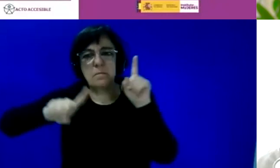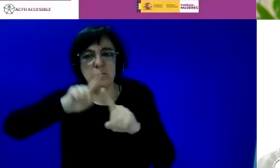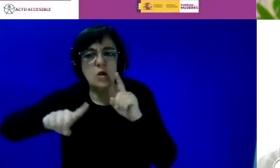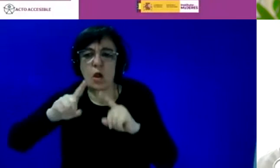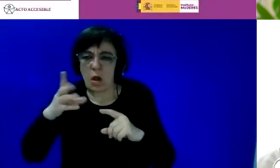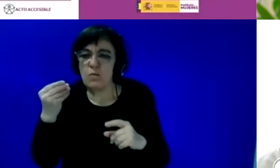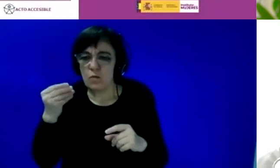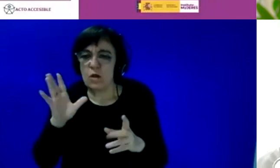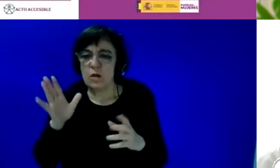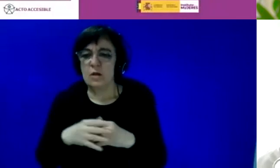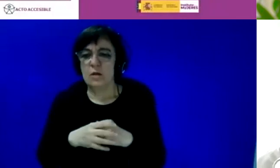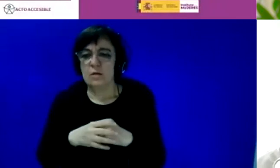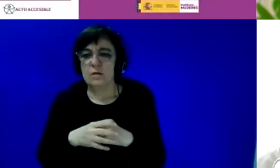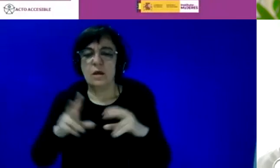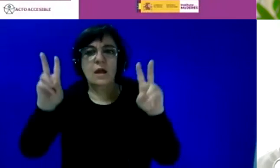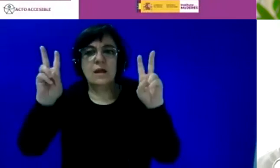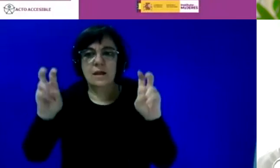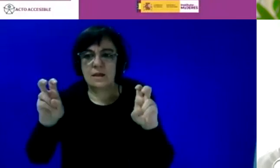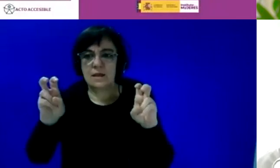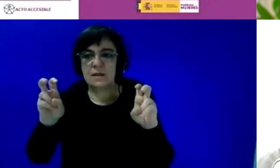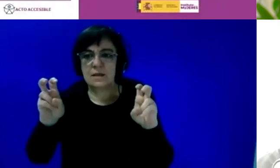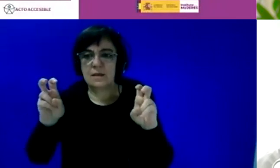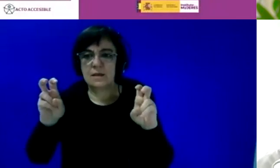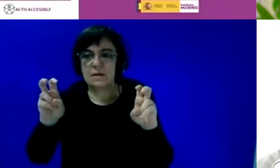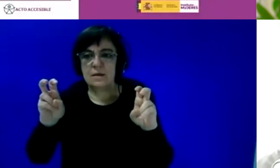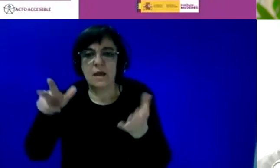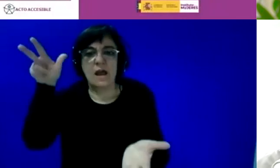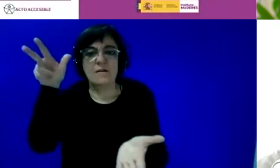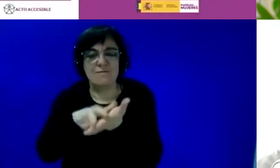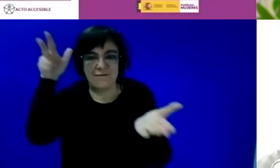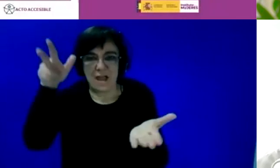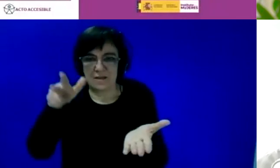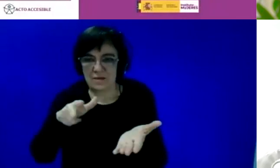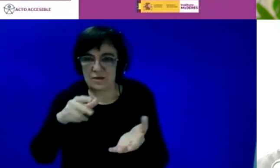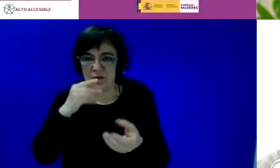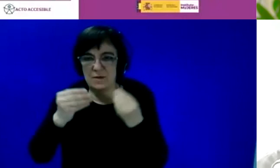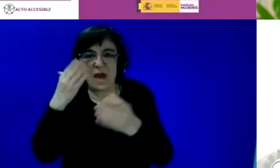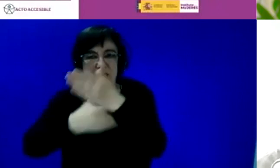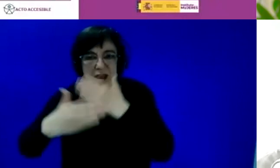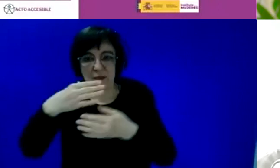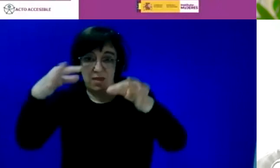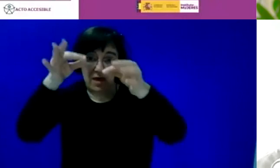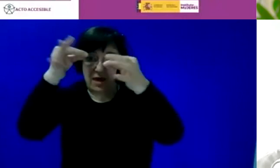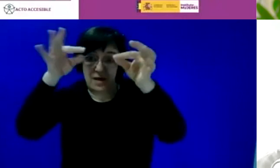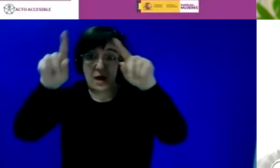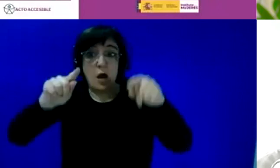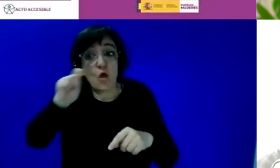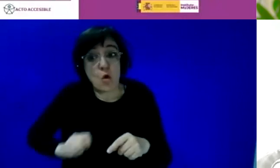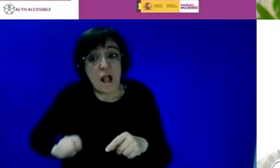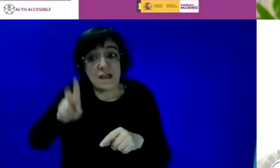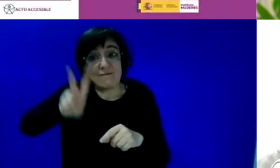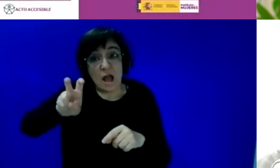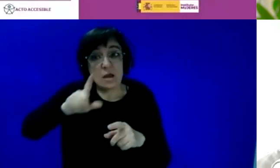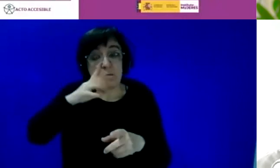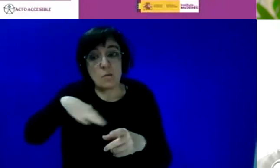replies. One issue, which was of particular concern, is to have